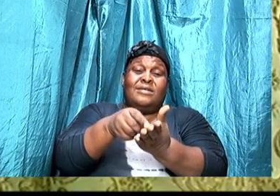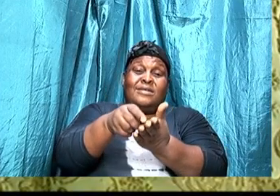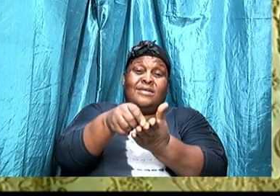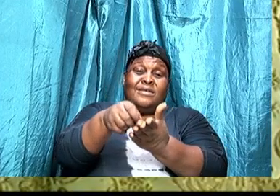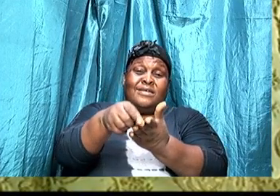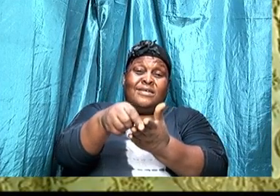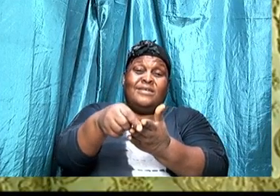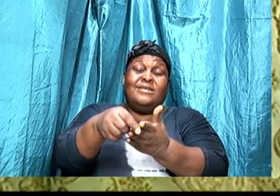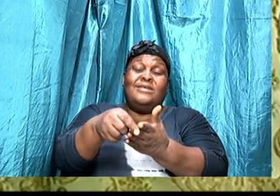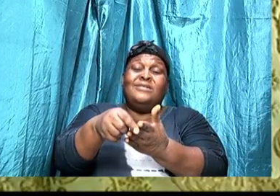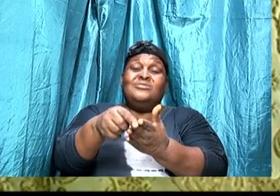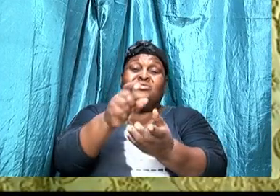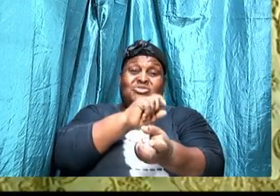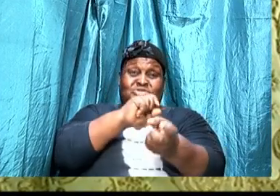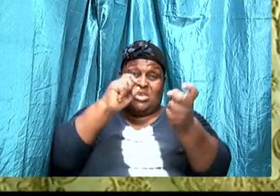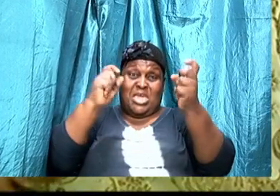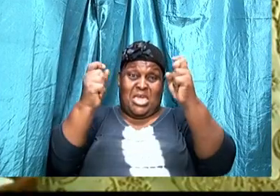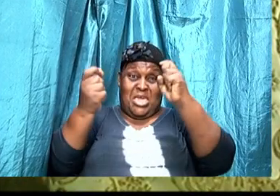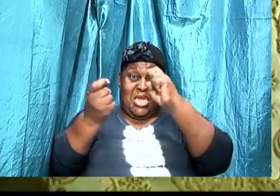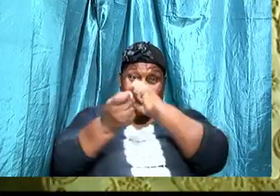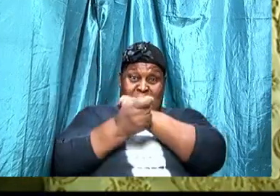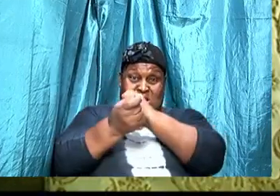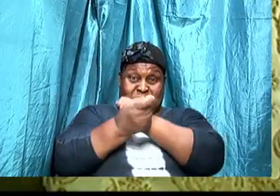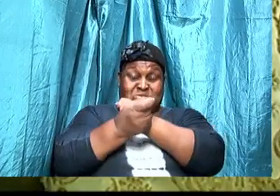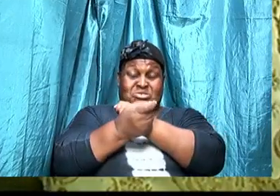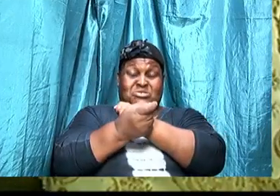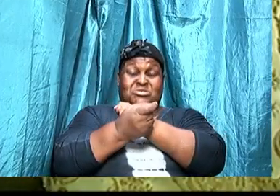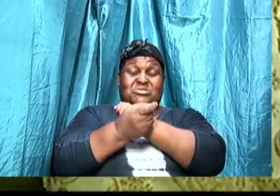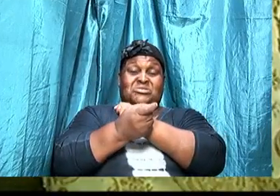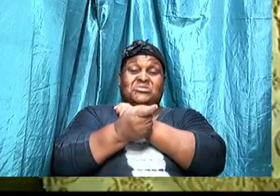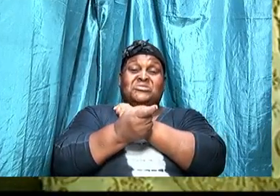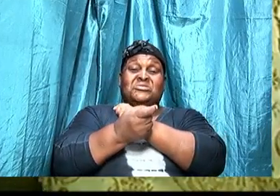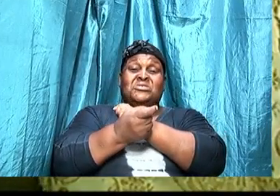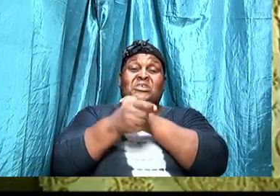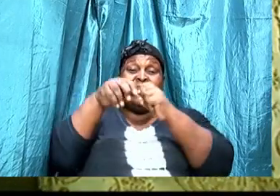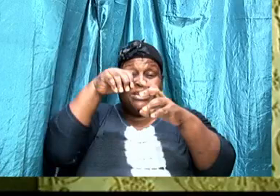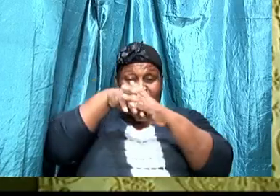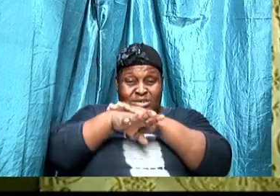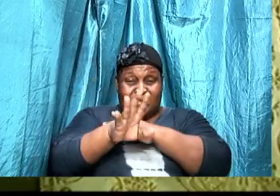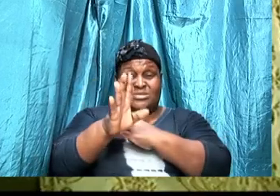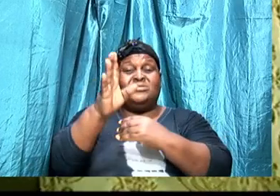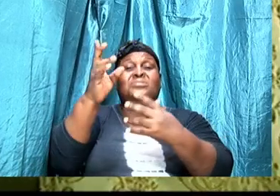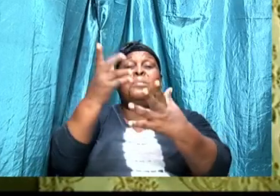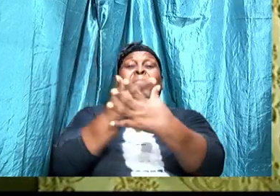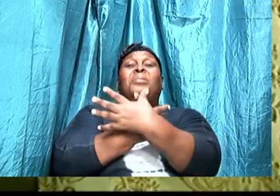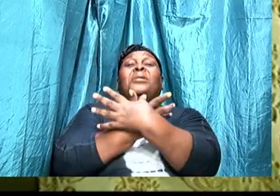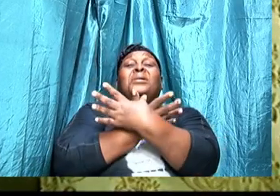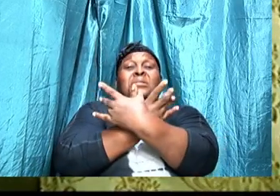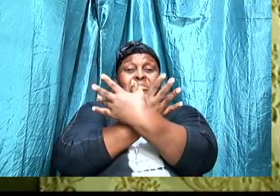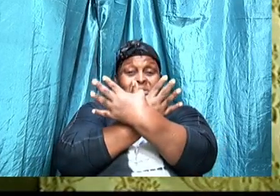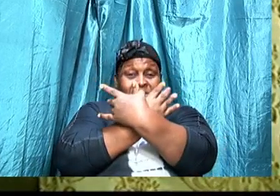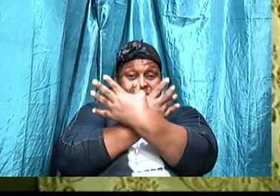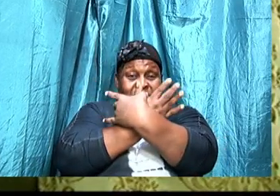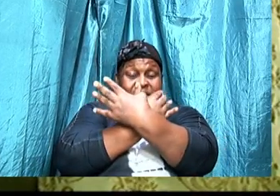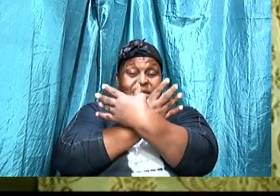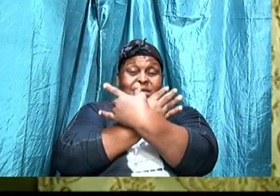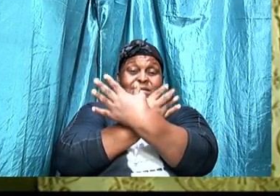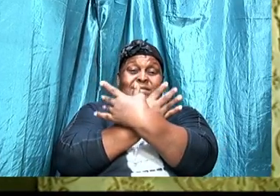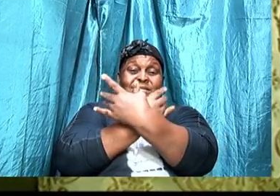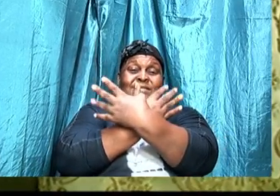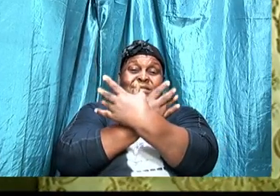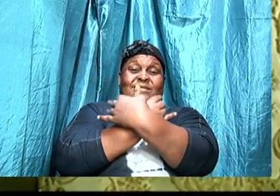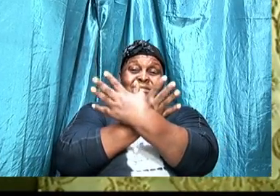And he remained that way for a while. But there comes a time when that butterfly